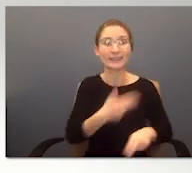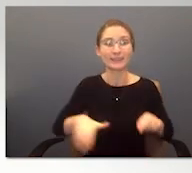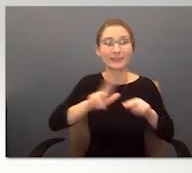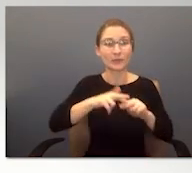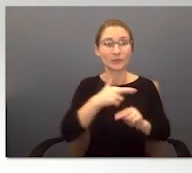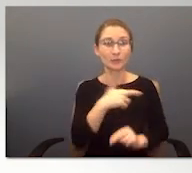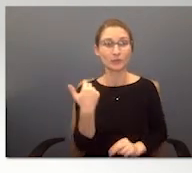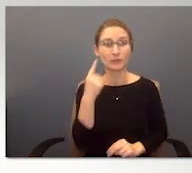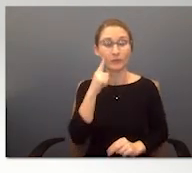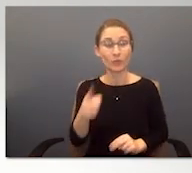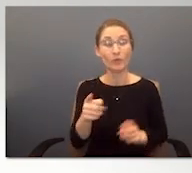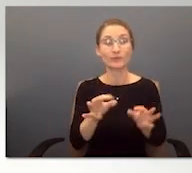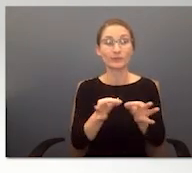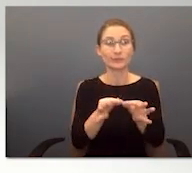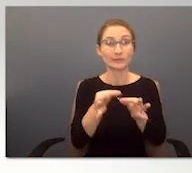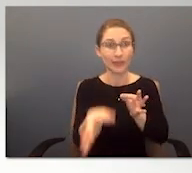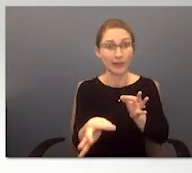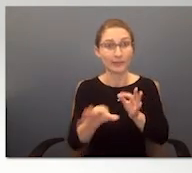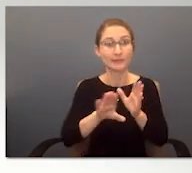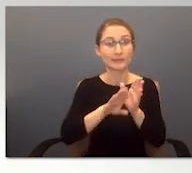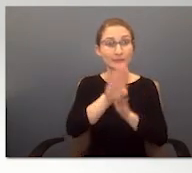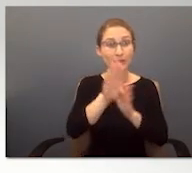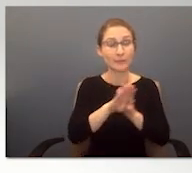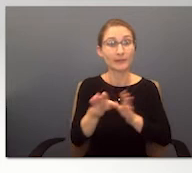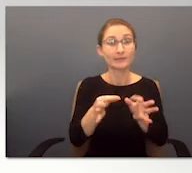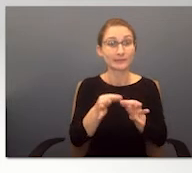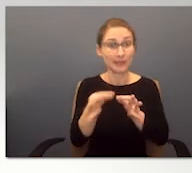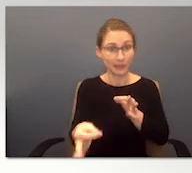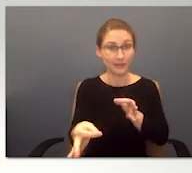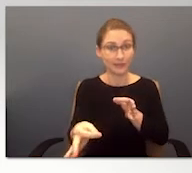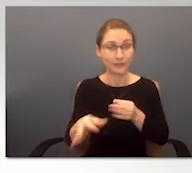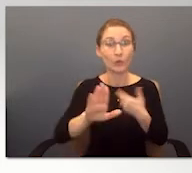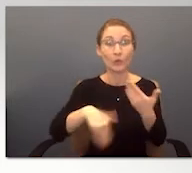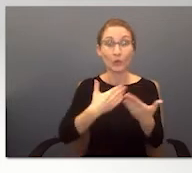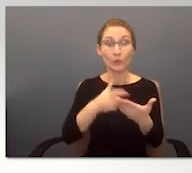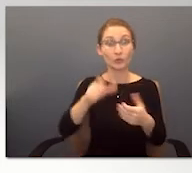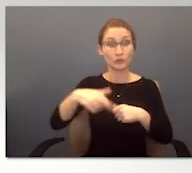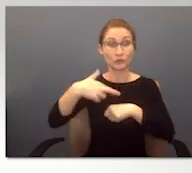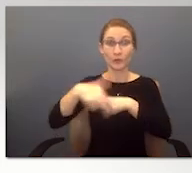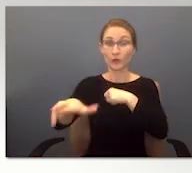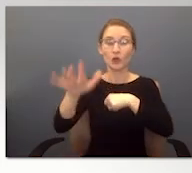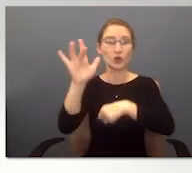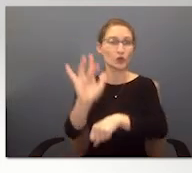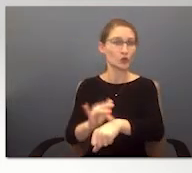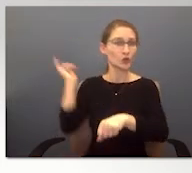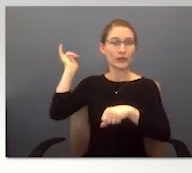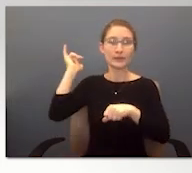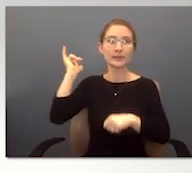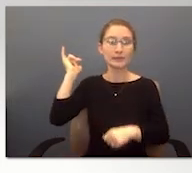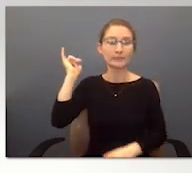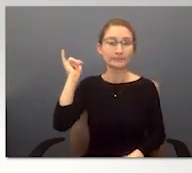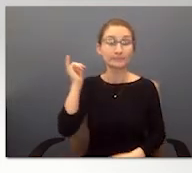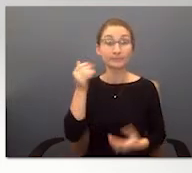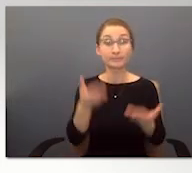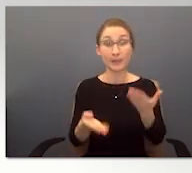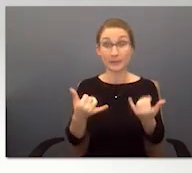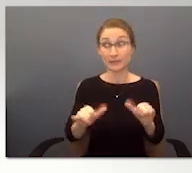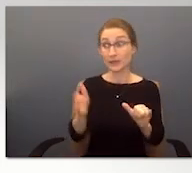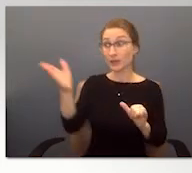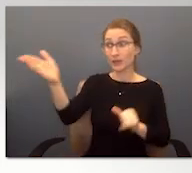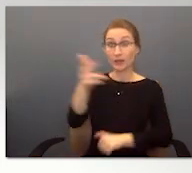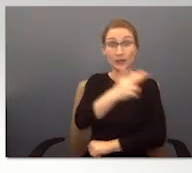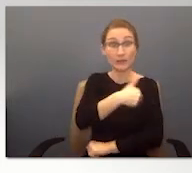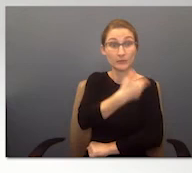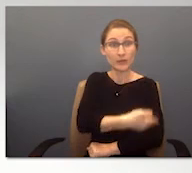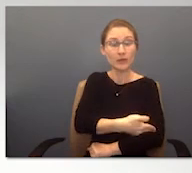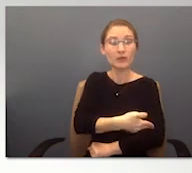increased risk for developmental delay. And so all should be referred immediately, early on, while even still in the